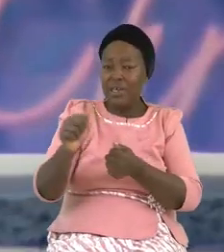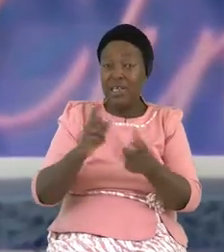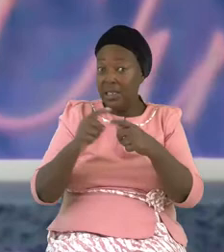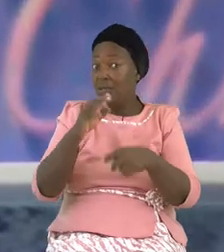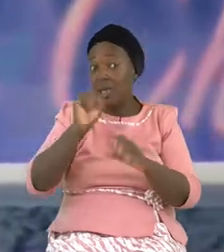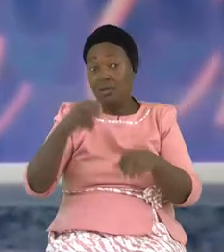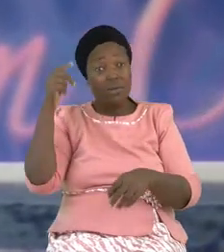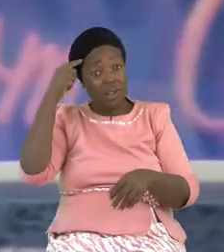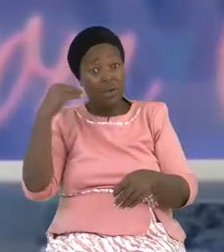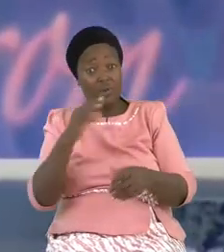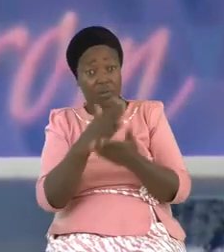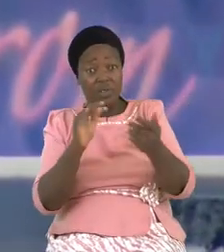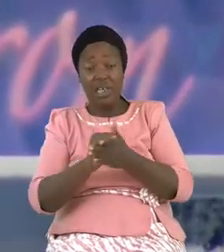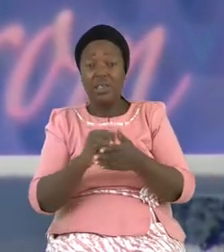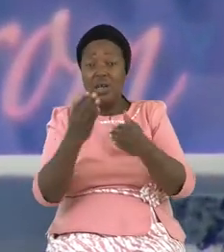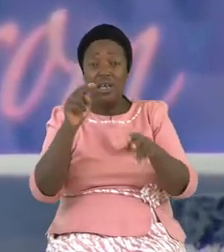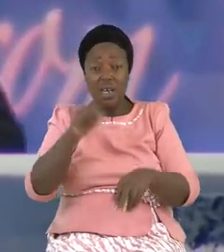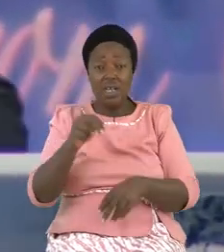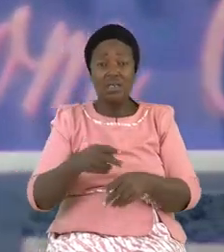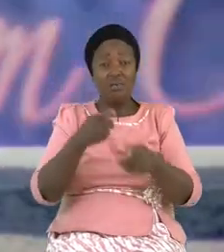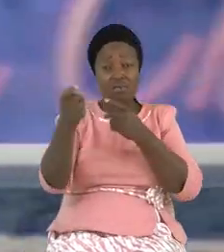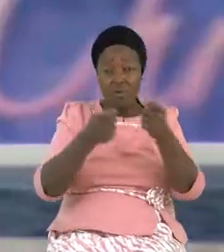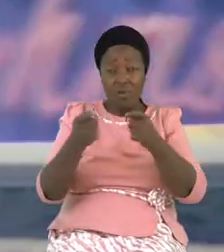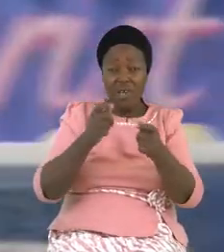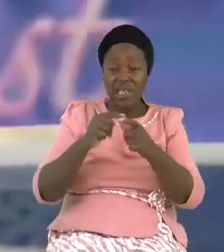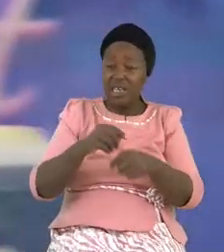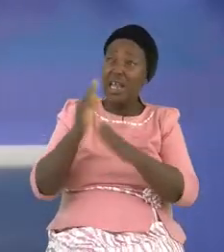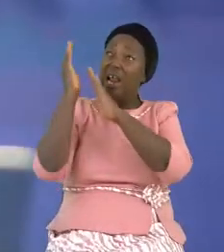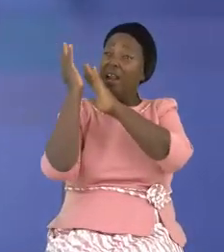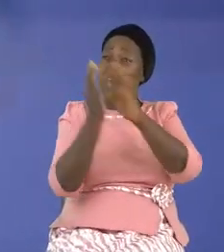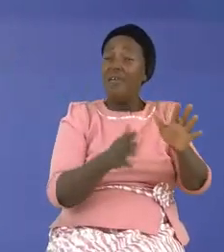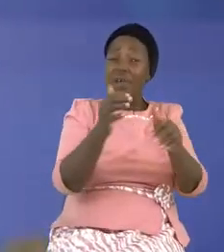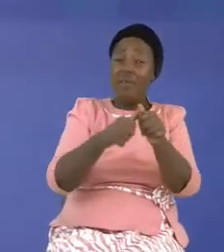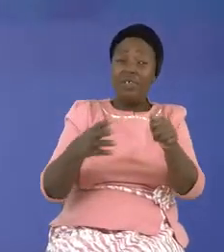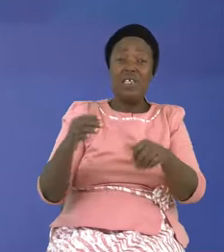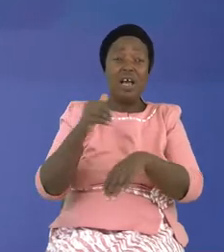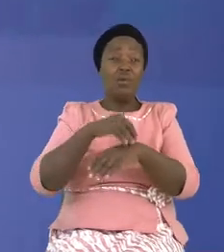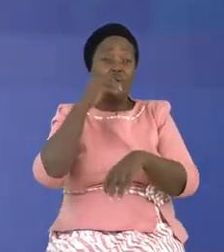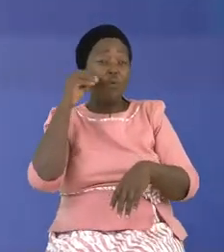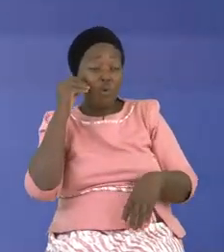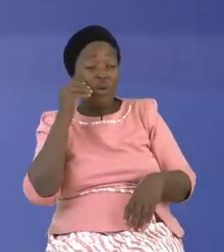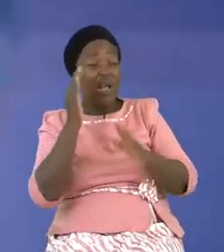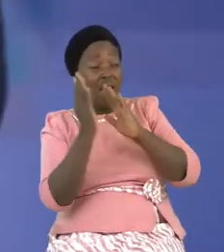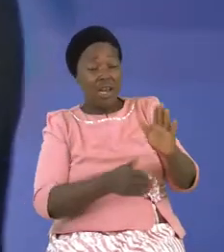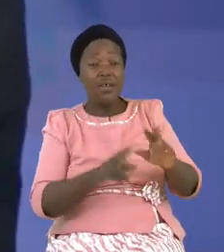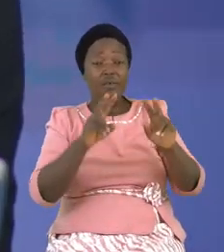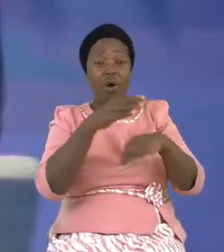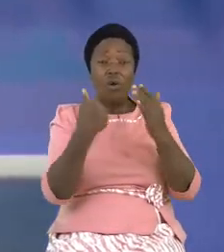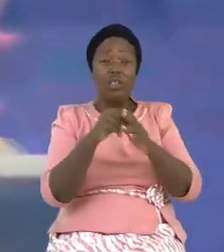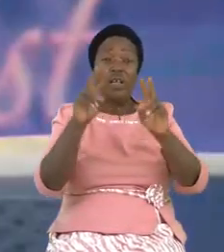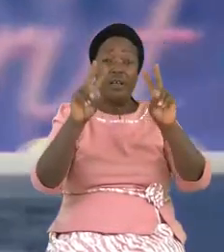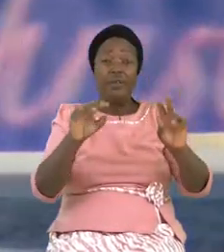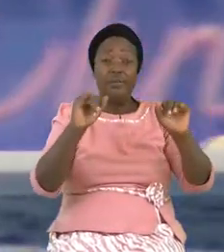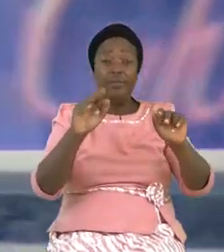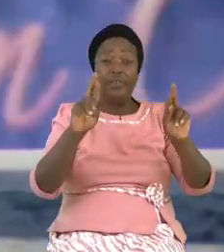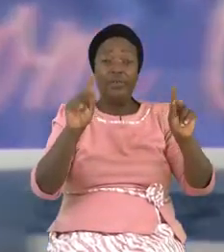He leaves all the virtues behind and he says, I want dominion. I want authority, I want power, and the